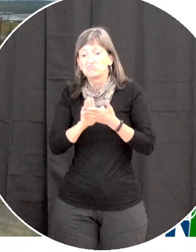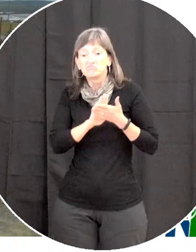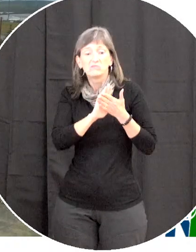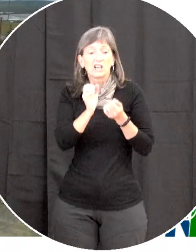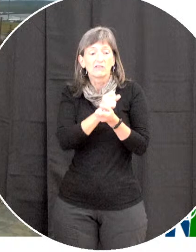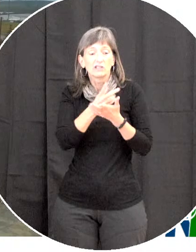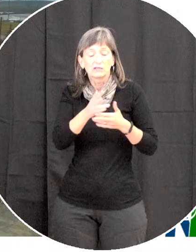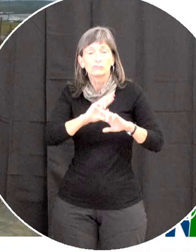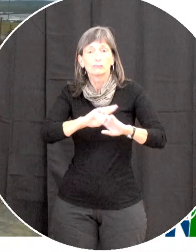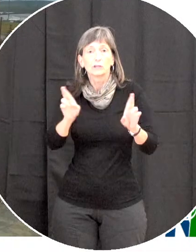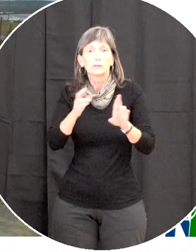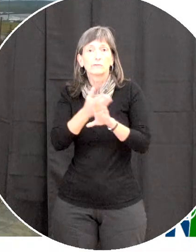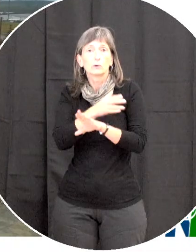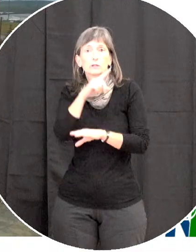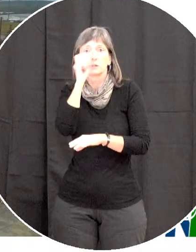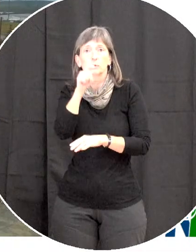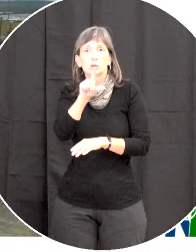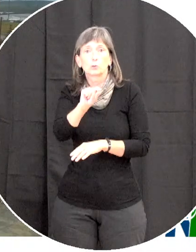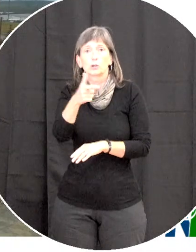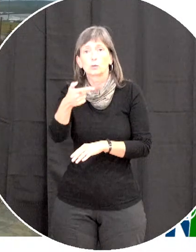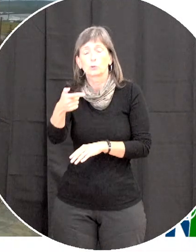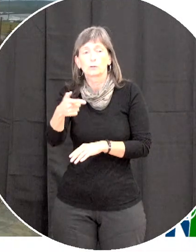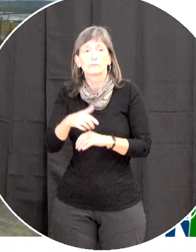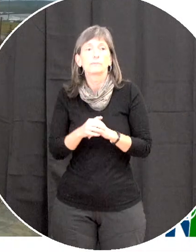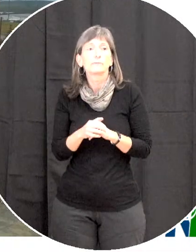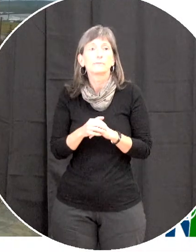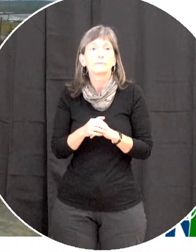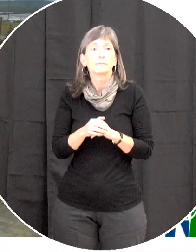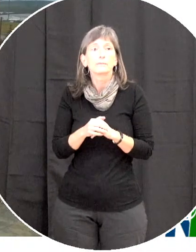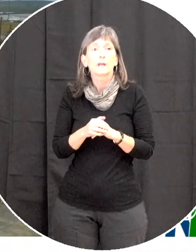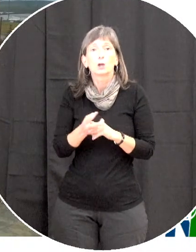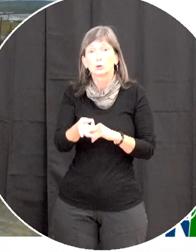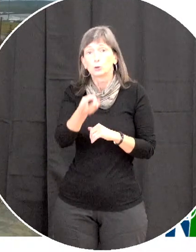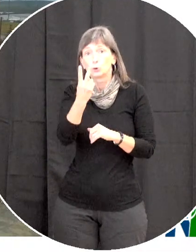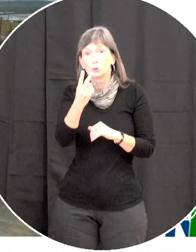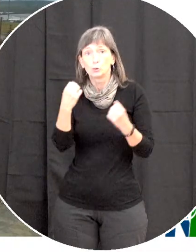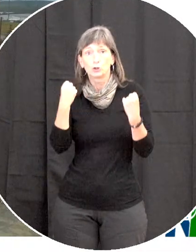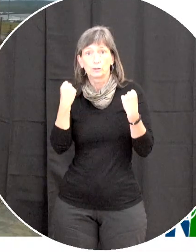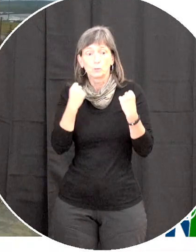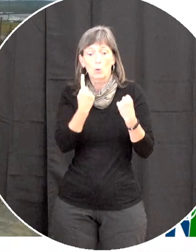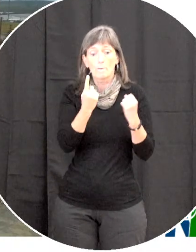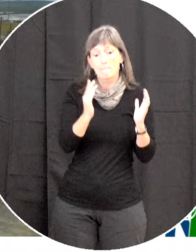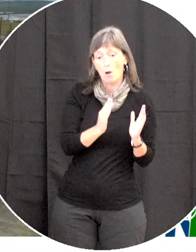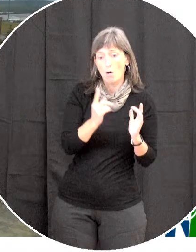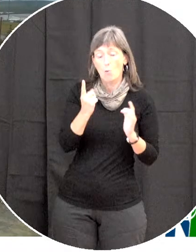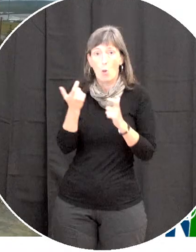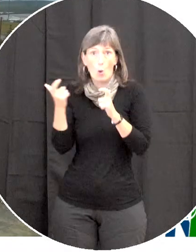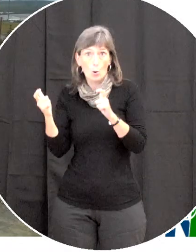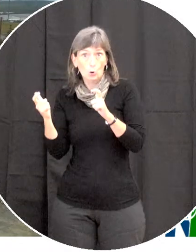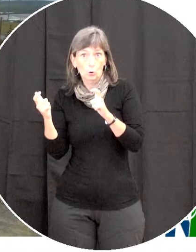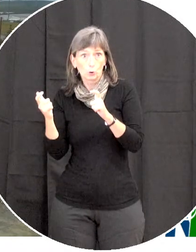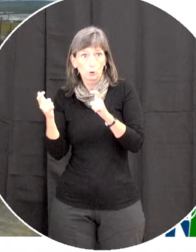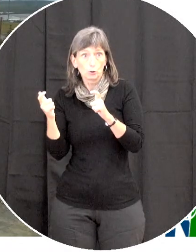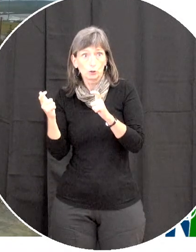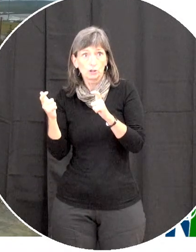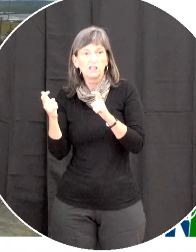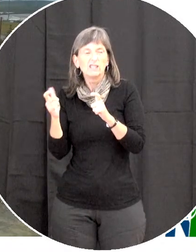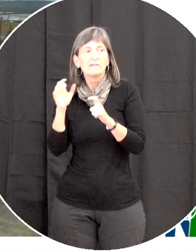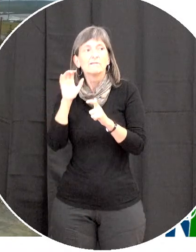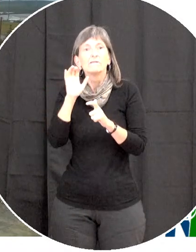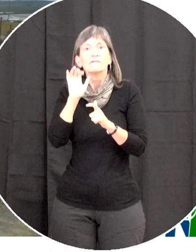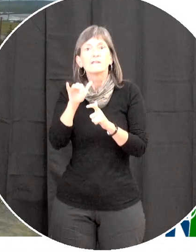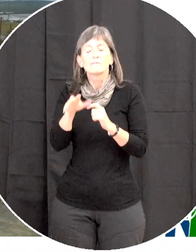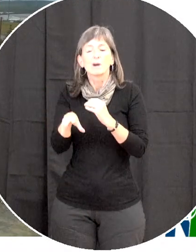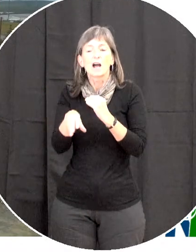2021. The dual gym, one small gym and one larger gym from the original school, which was a 1990s era addition,